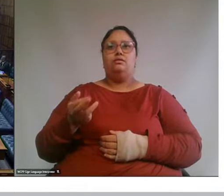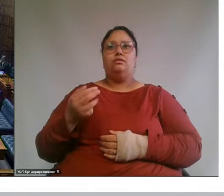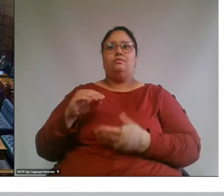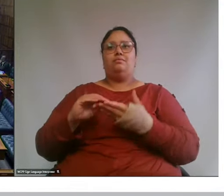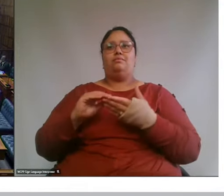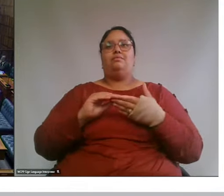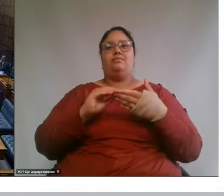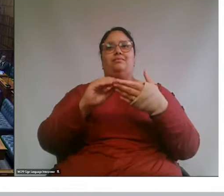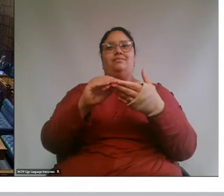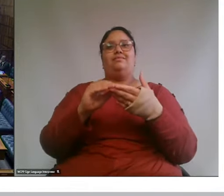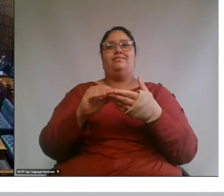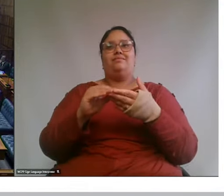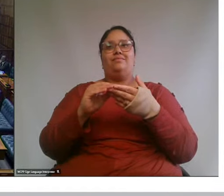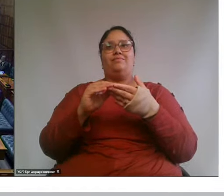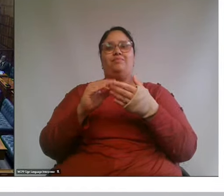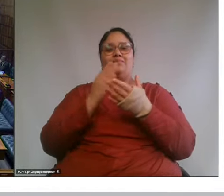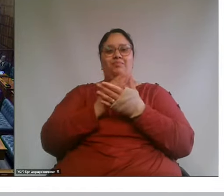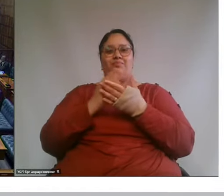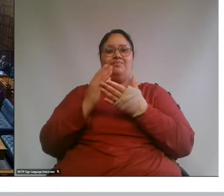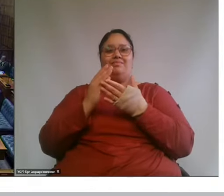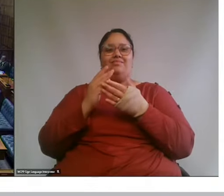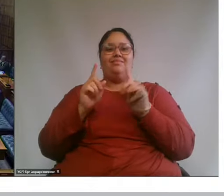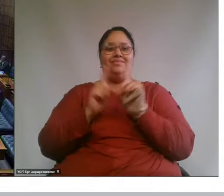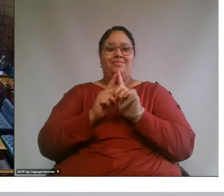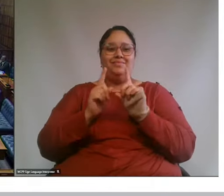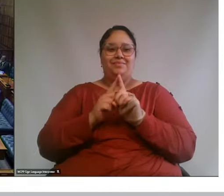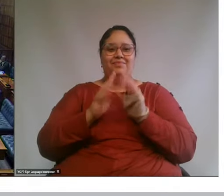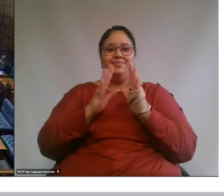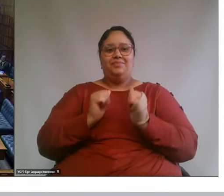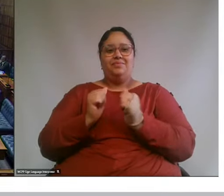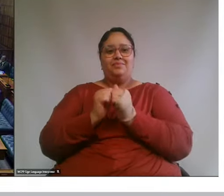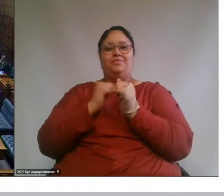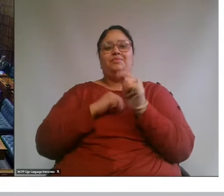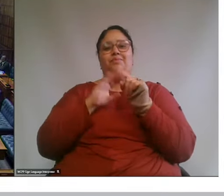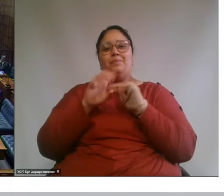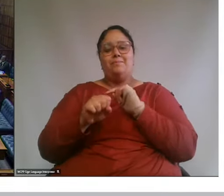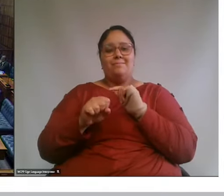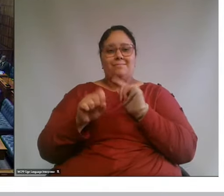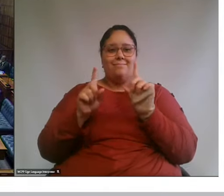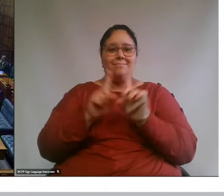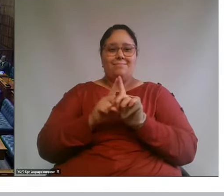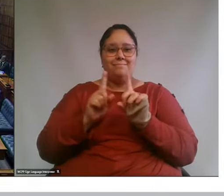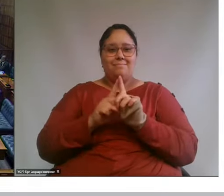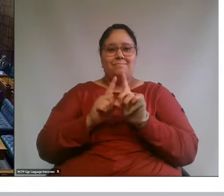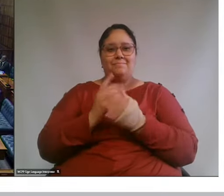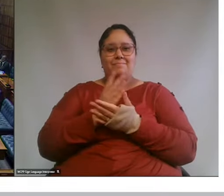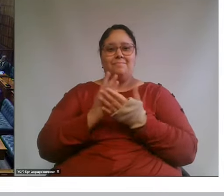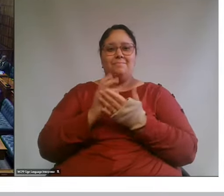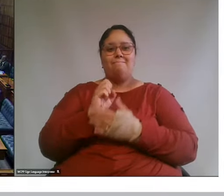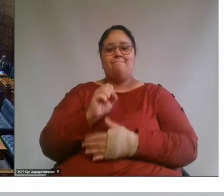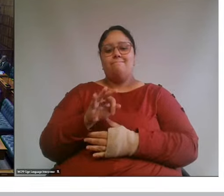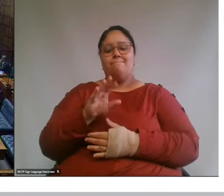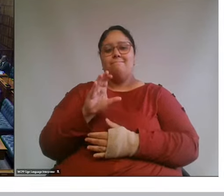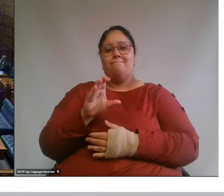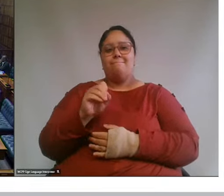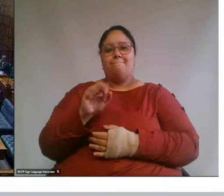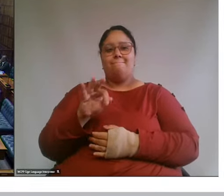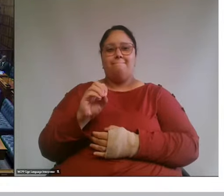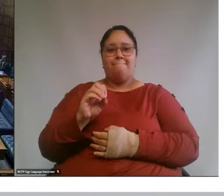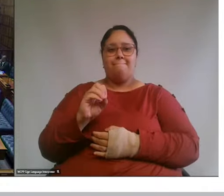in so what we what you know when I lifted the Bonnet what I found was that apart from the CFO there were no